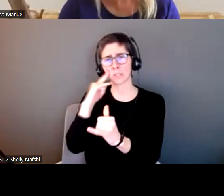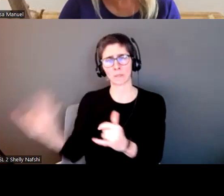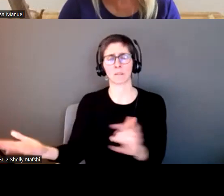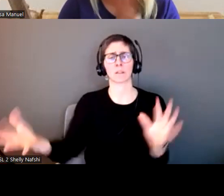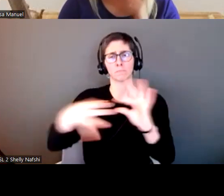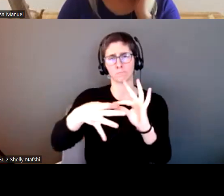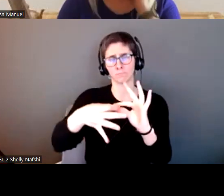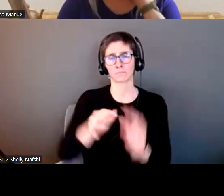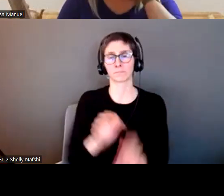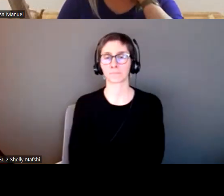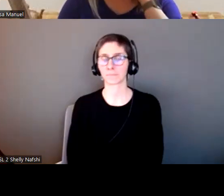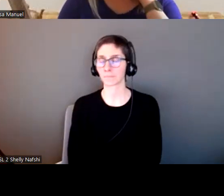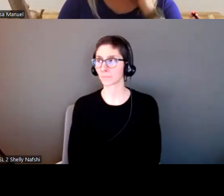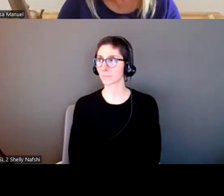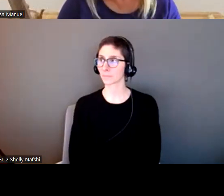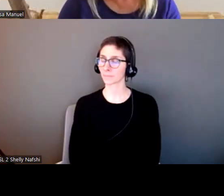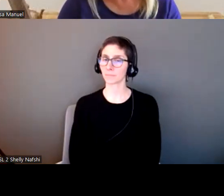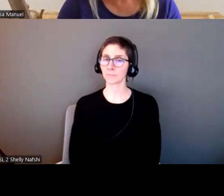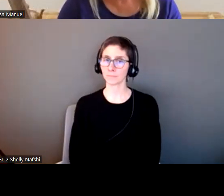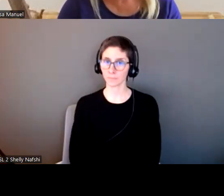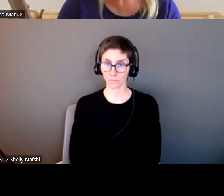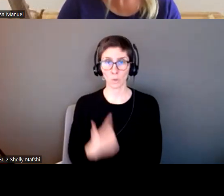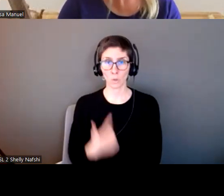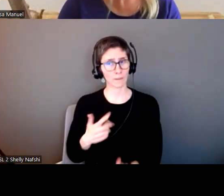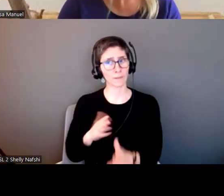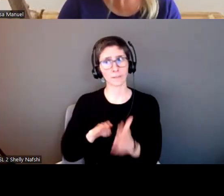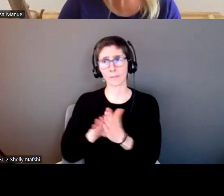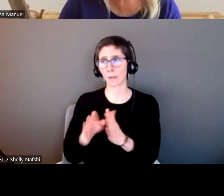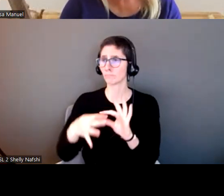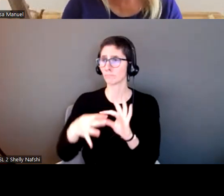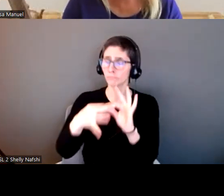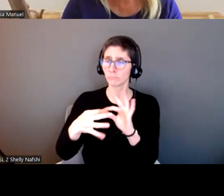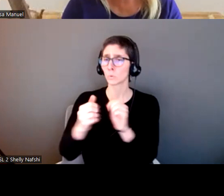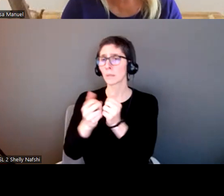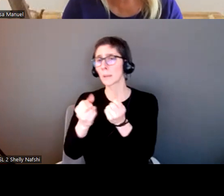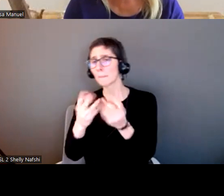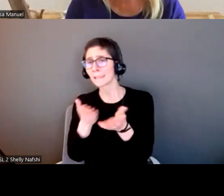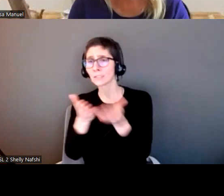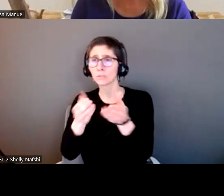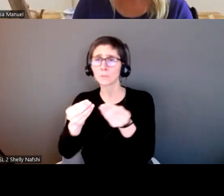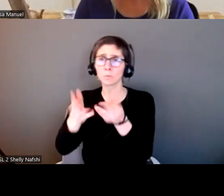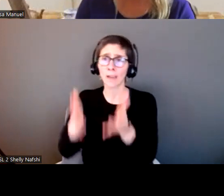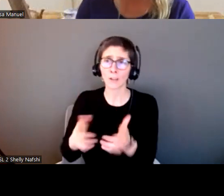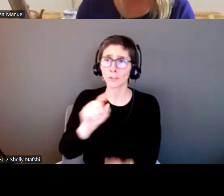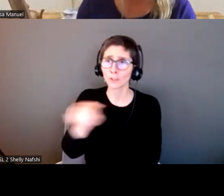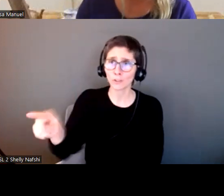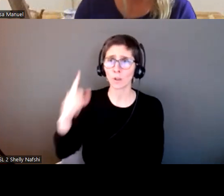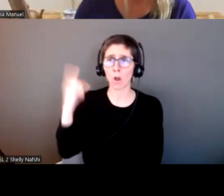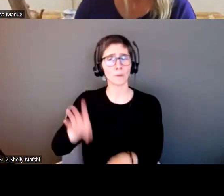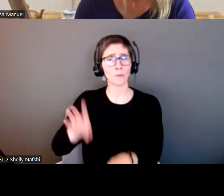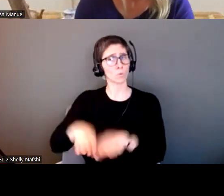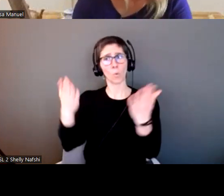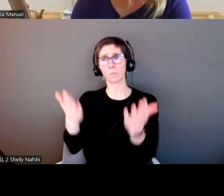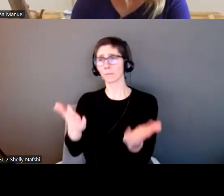strong relationships with a lot of providers and are always open to new folks coming to talk to us about Pat's